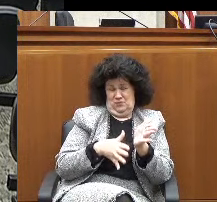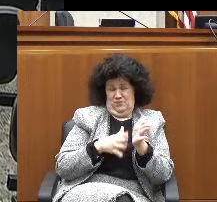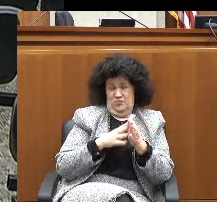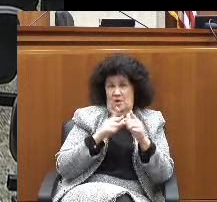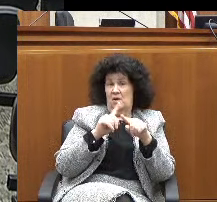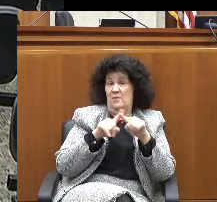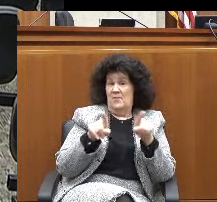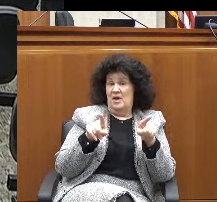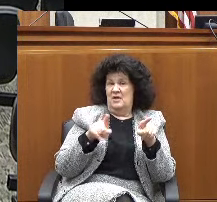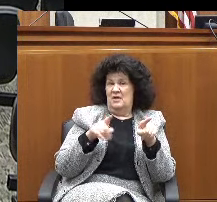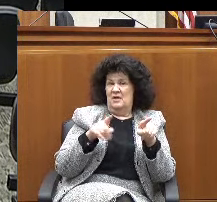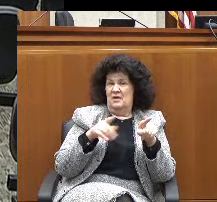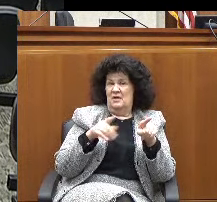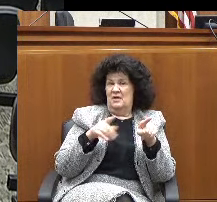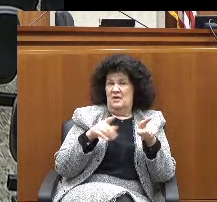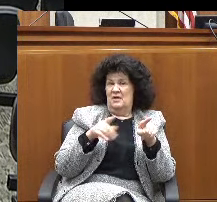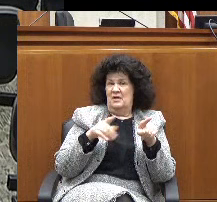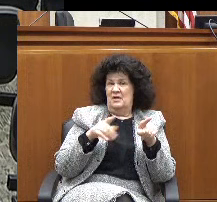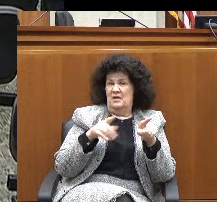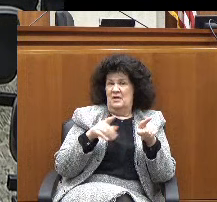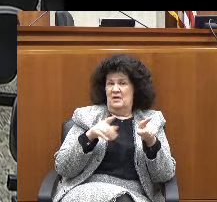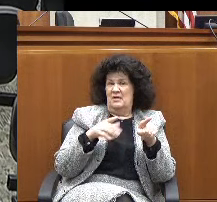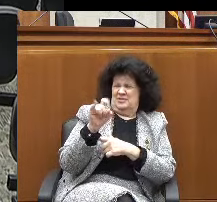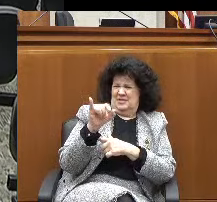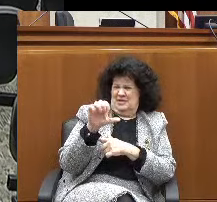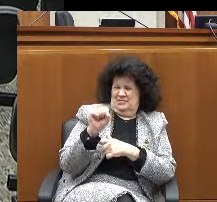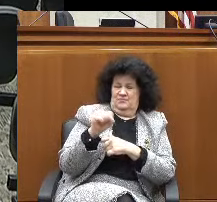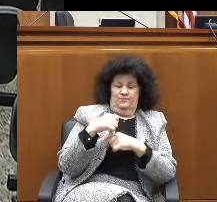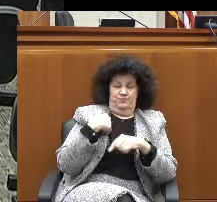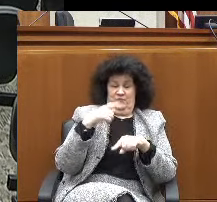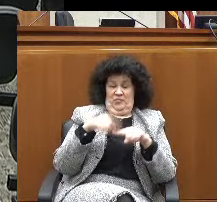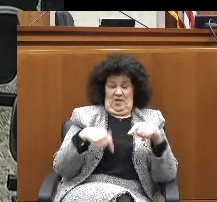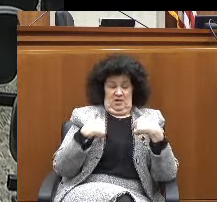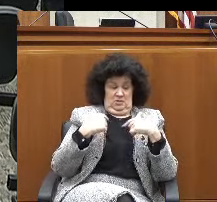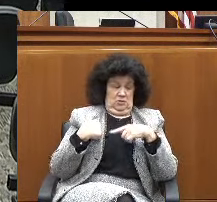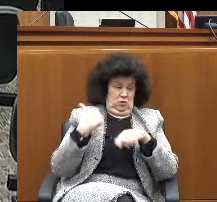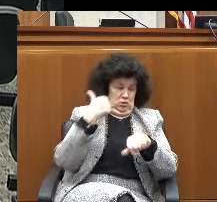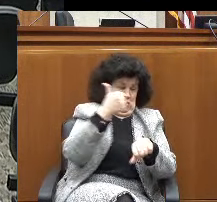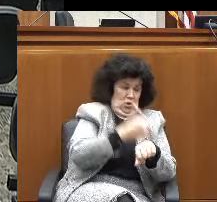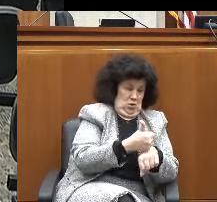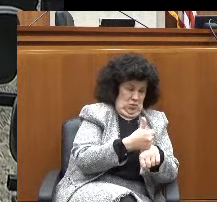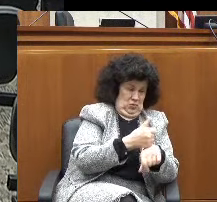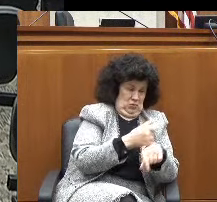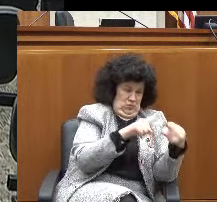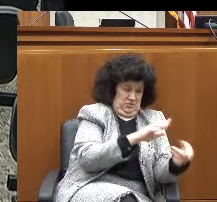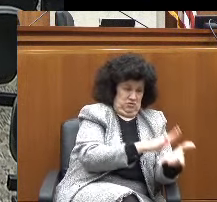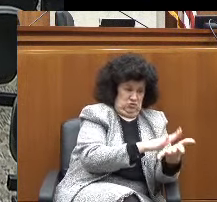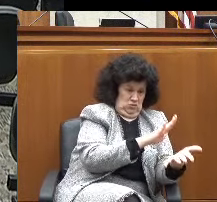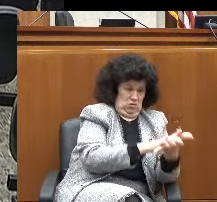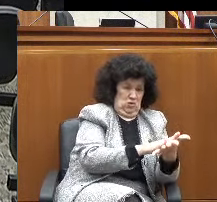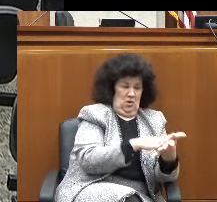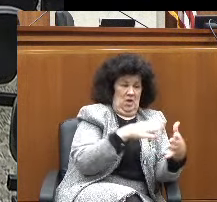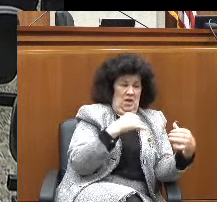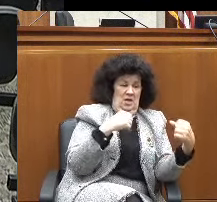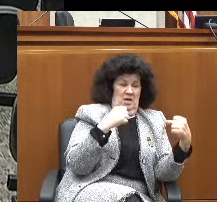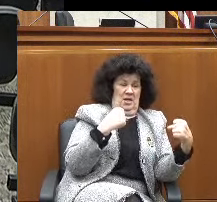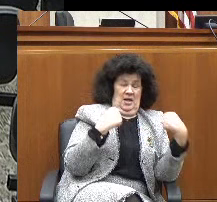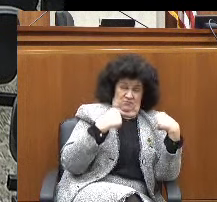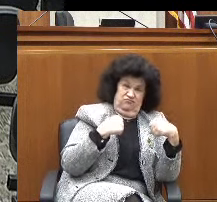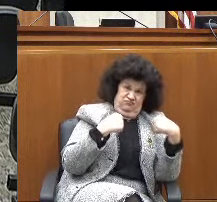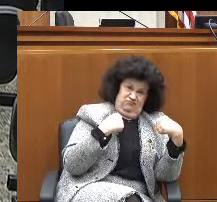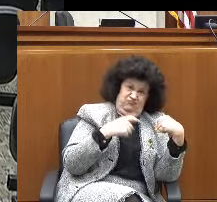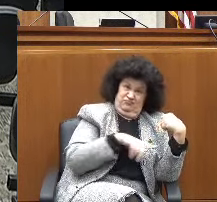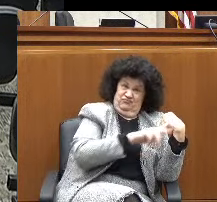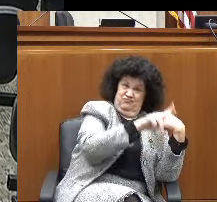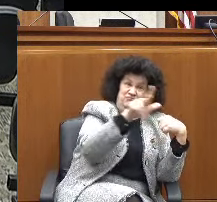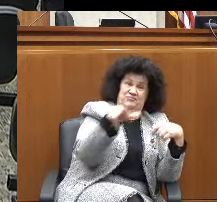a problem with logistics. I cannot physically be at one school and make it all the way around on Ferries Road in Cameron.